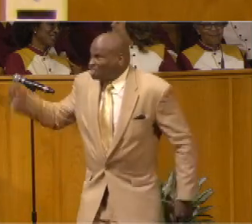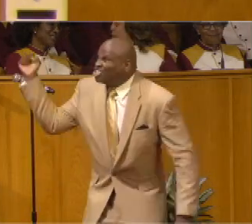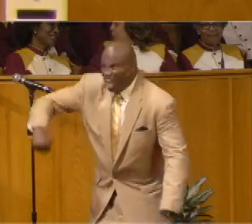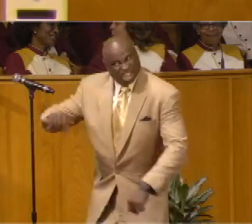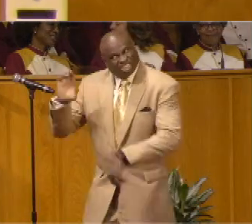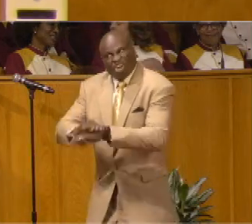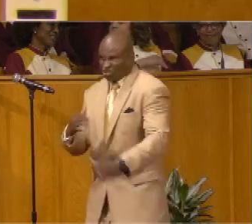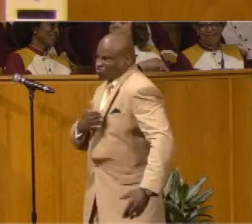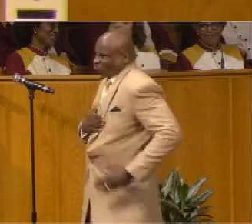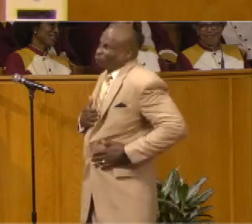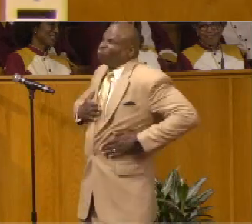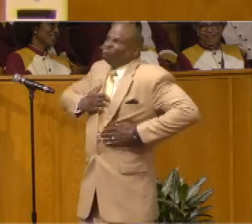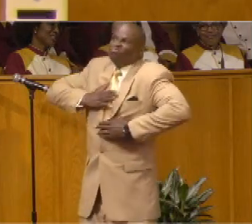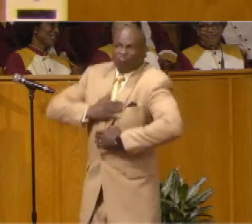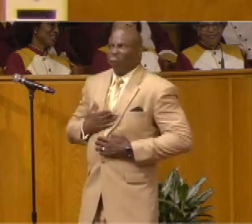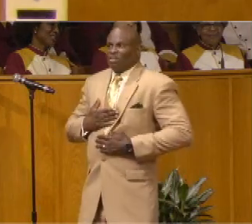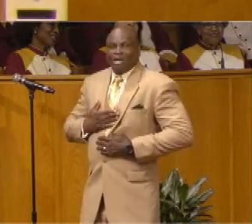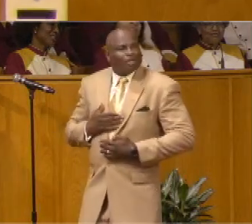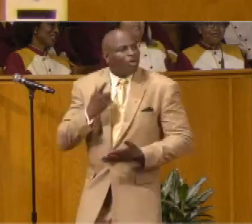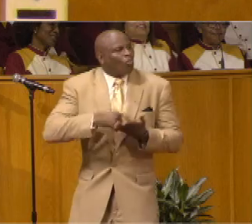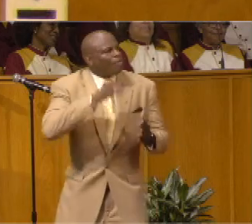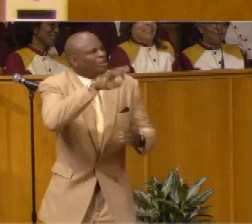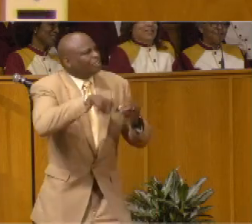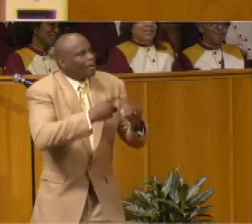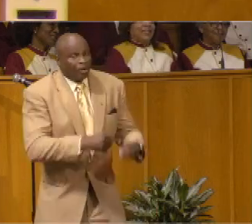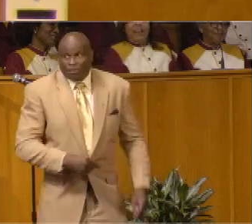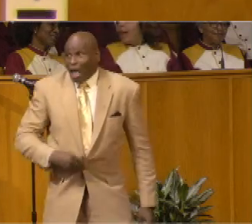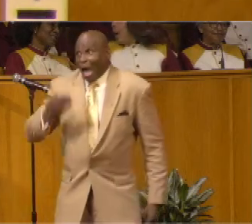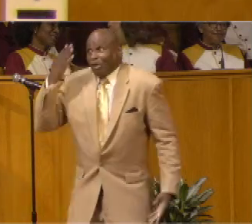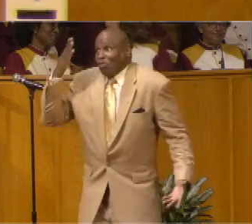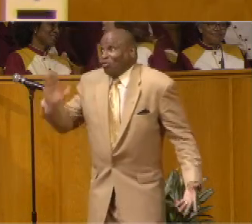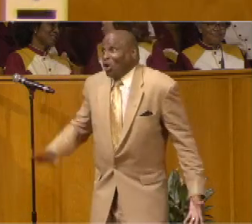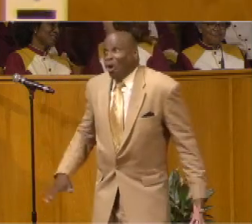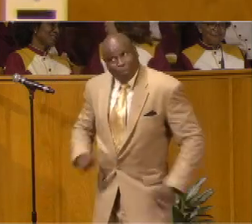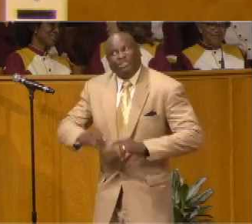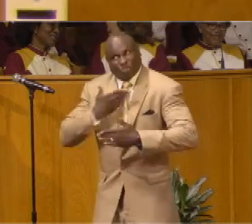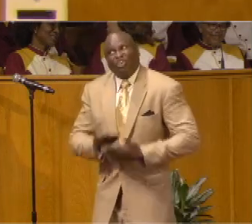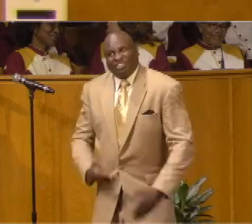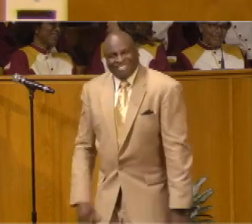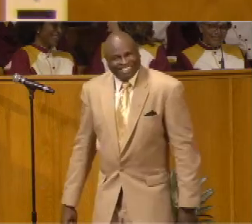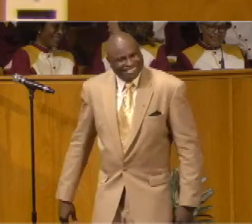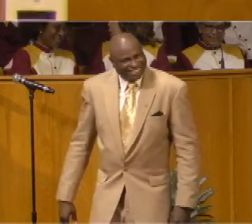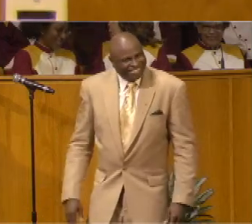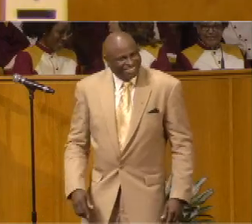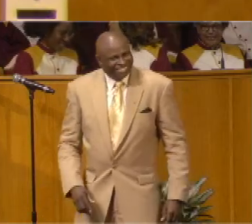yes. They say, what he preached about, I don't know, but he sure preached.